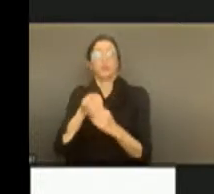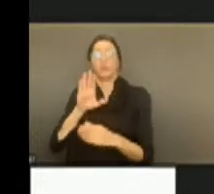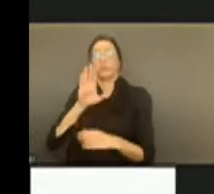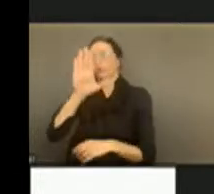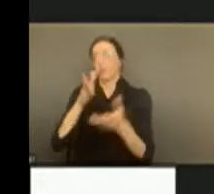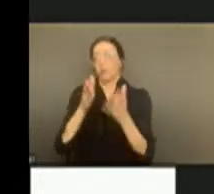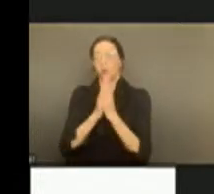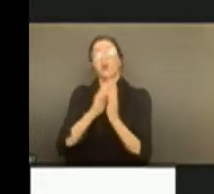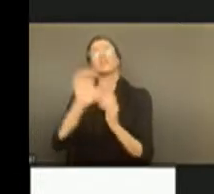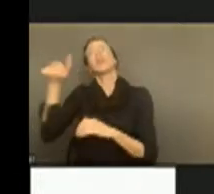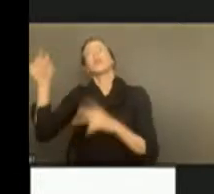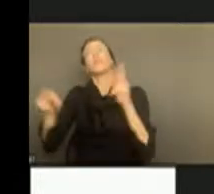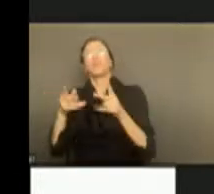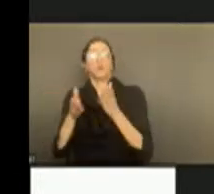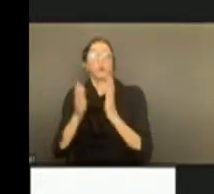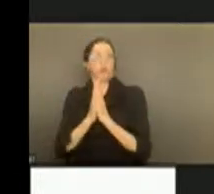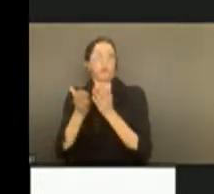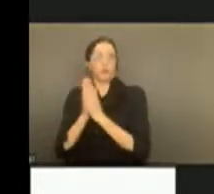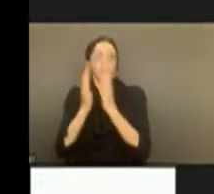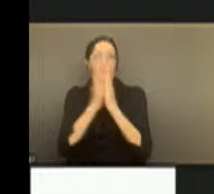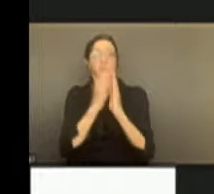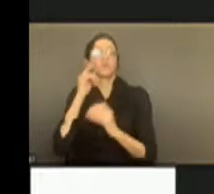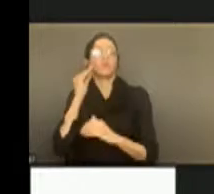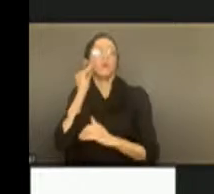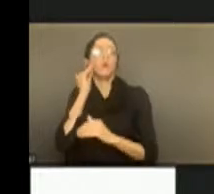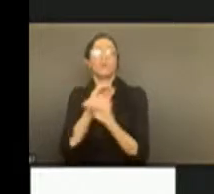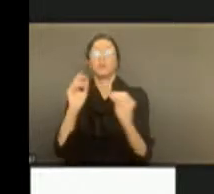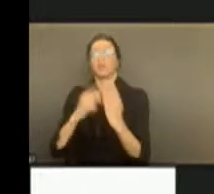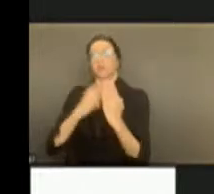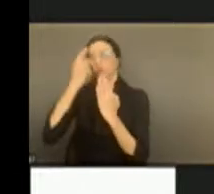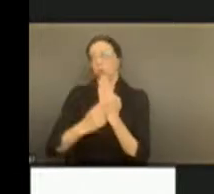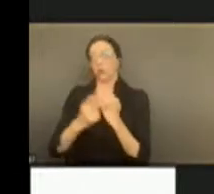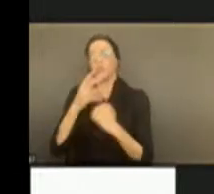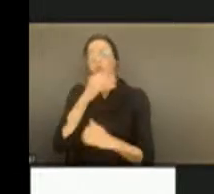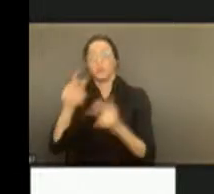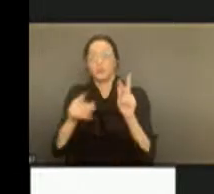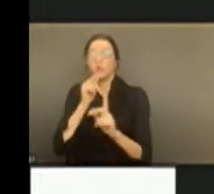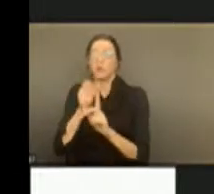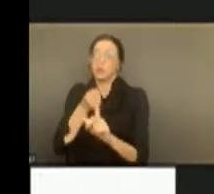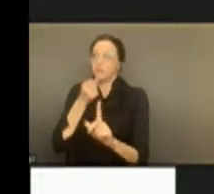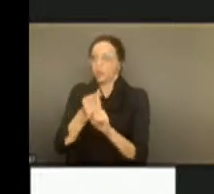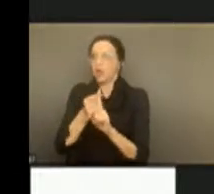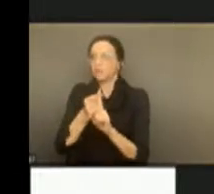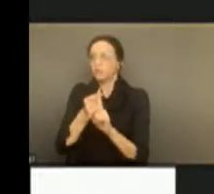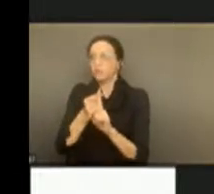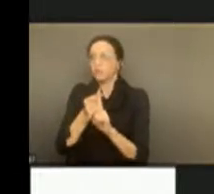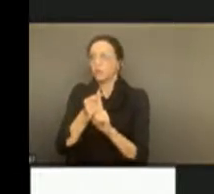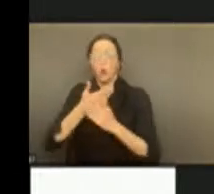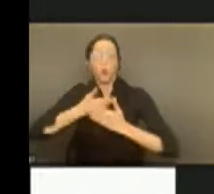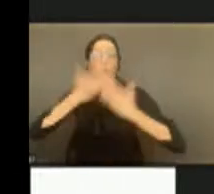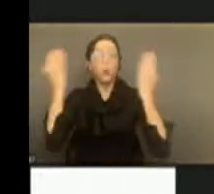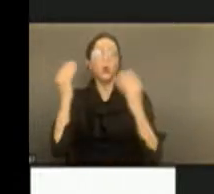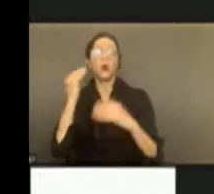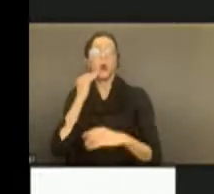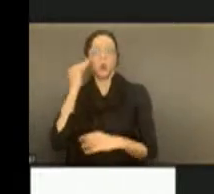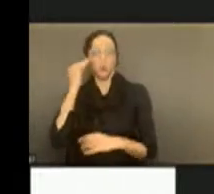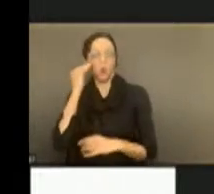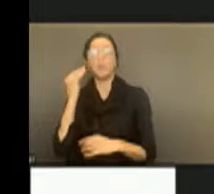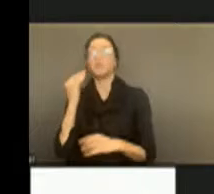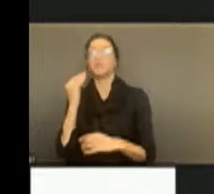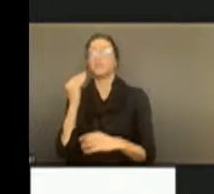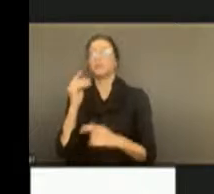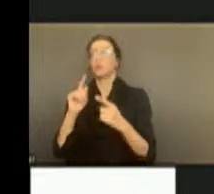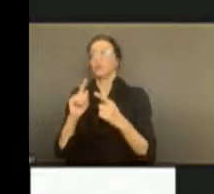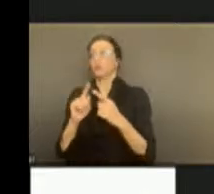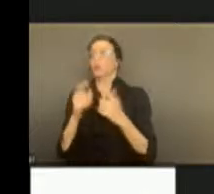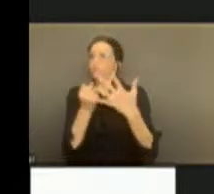or for those people, in fact, impacted by homelessness to be prioritized in the budget. We will pass that along, and